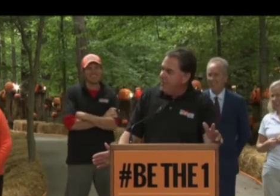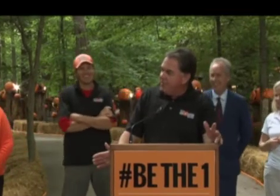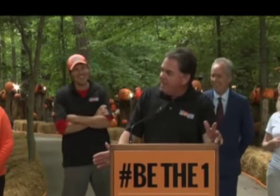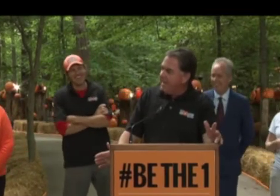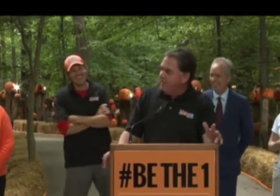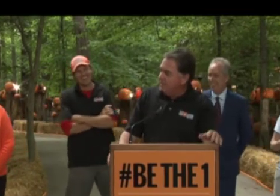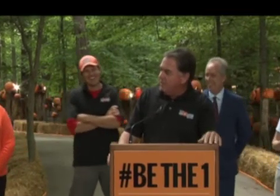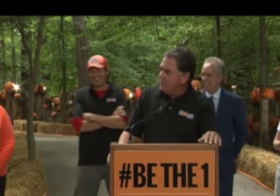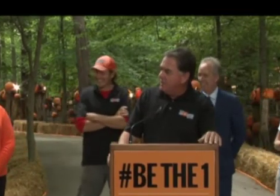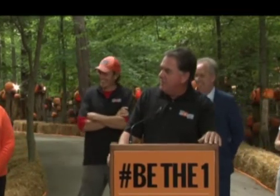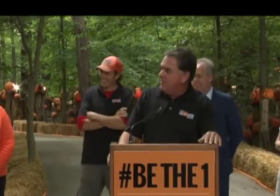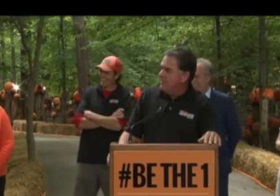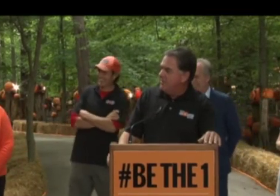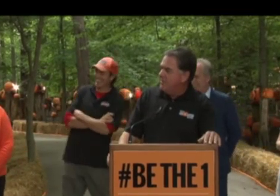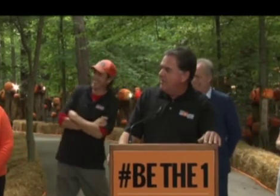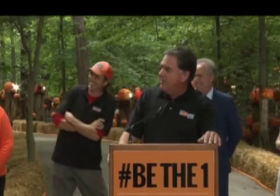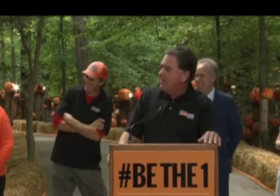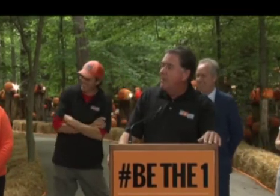What happened to the working man blues?